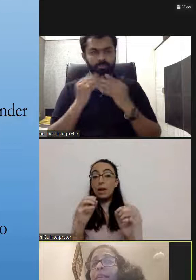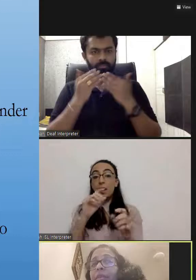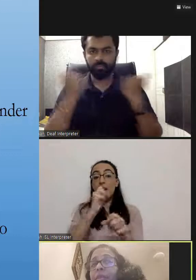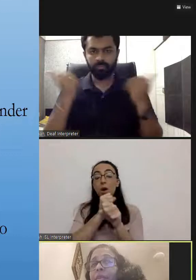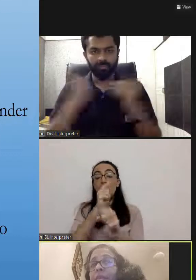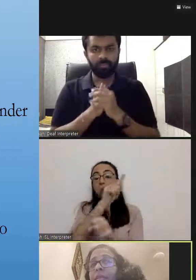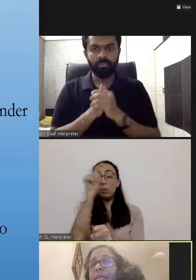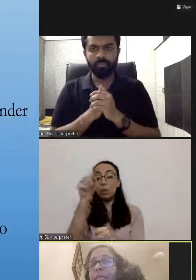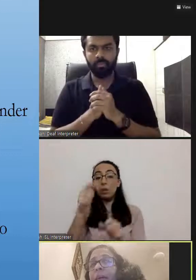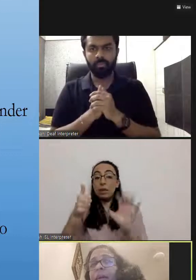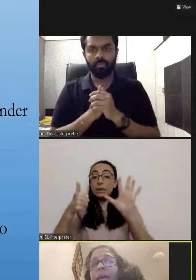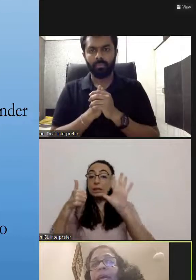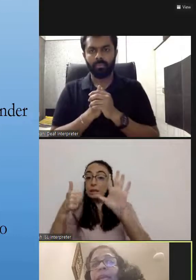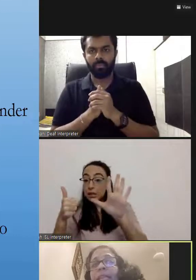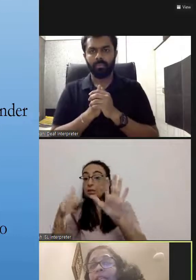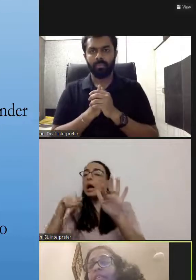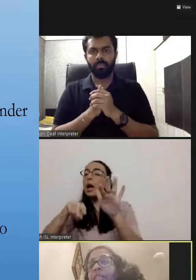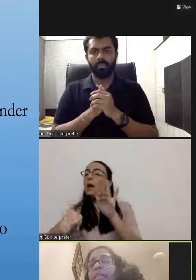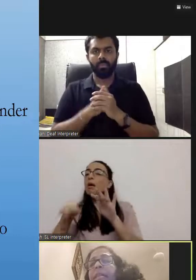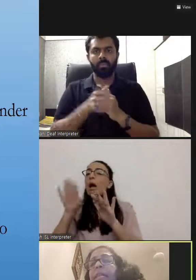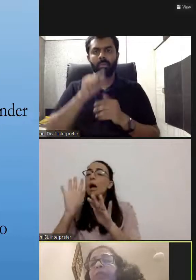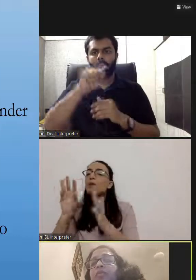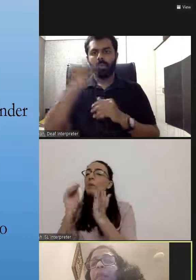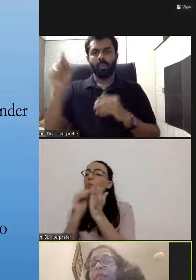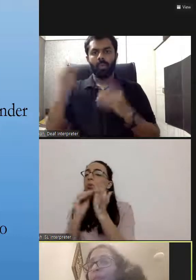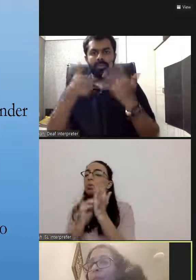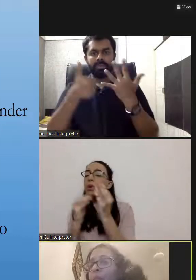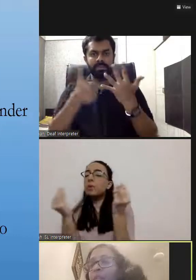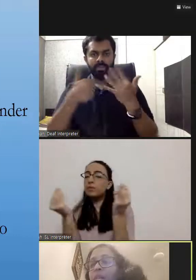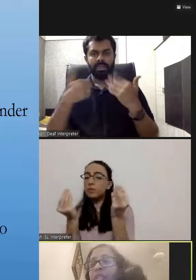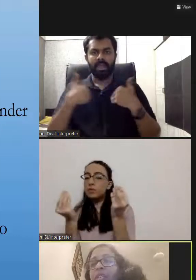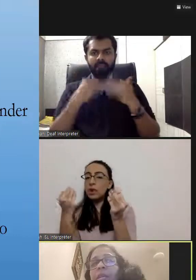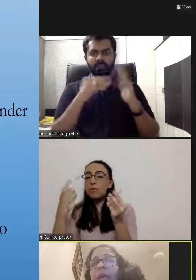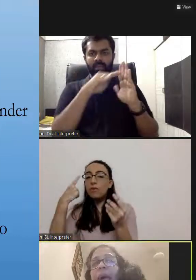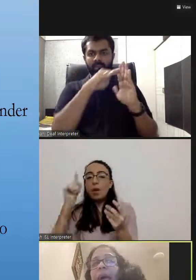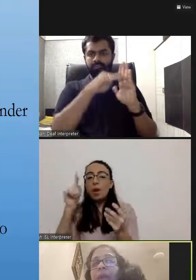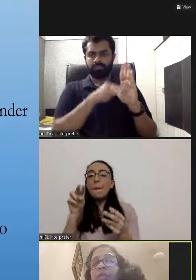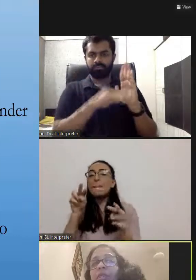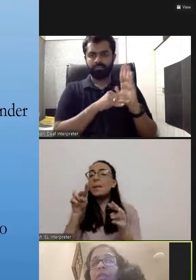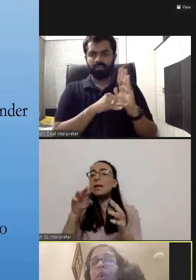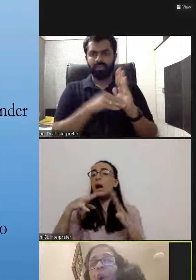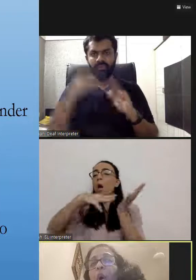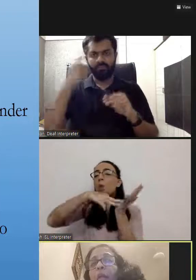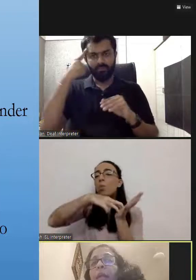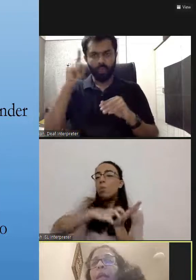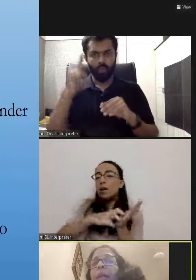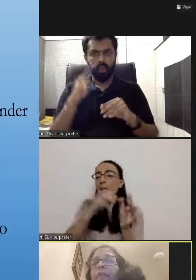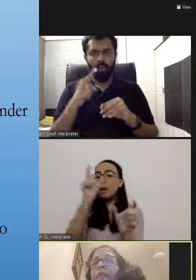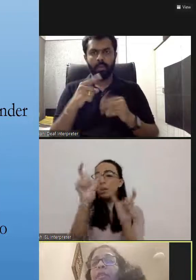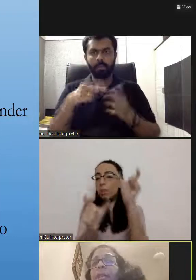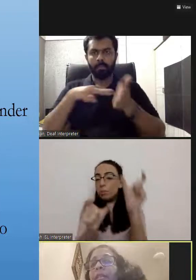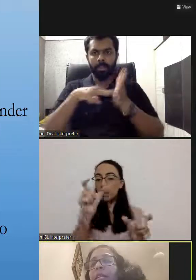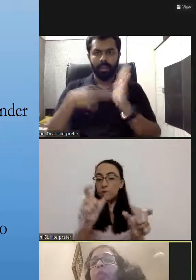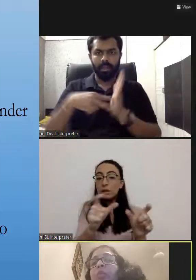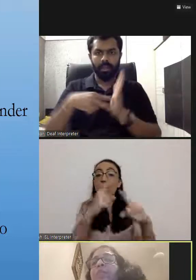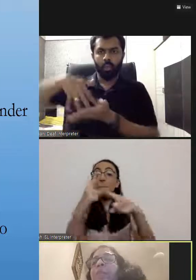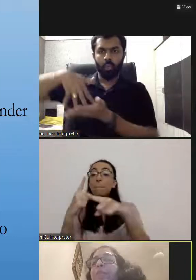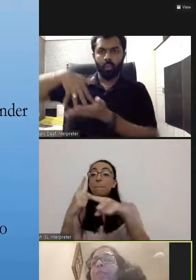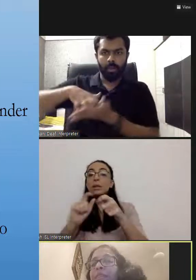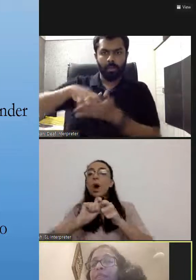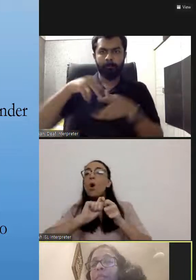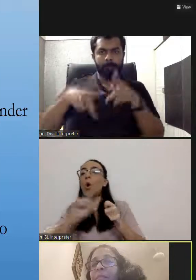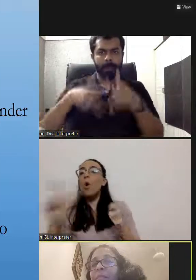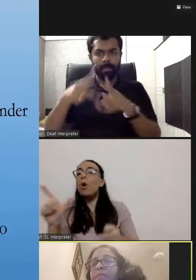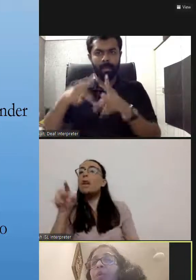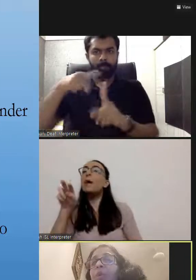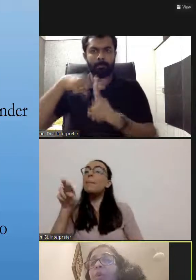targets linked to disability by definition linked to vulnerable population and to all, which includes people